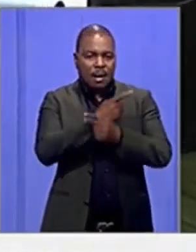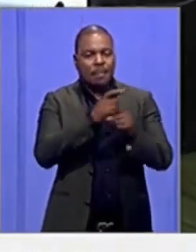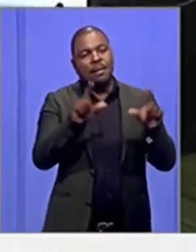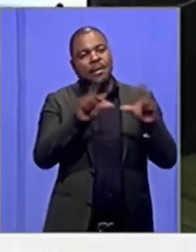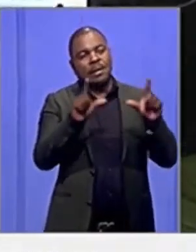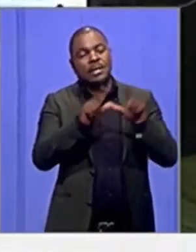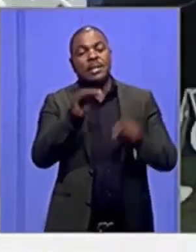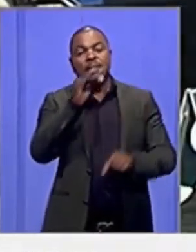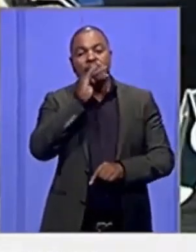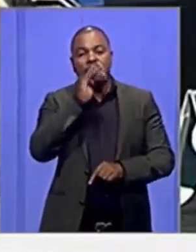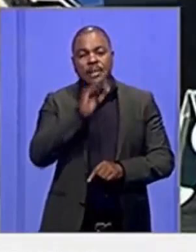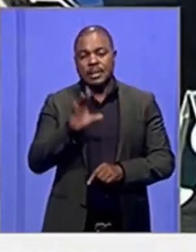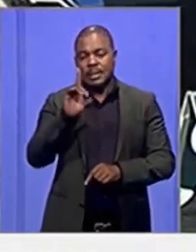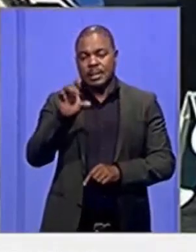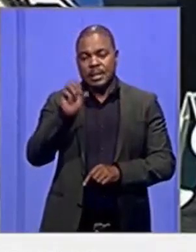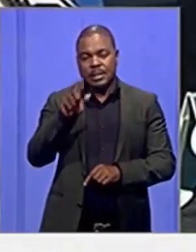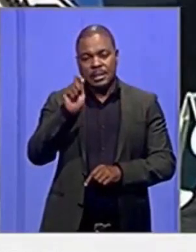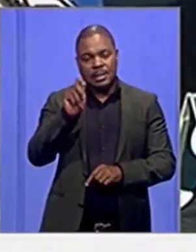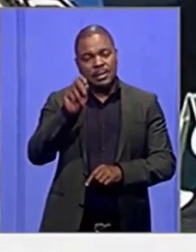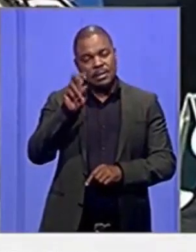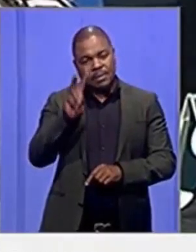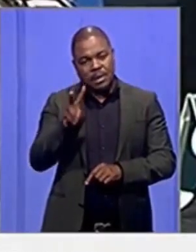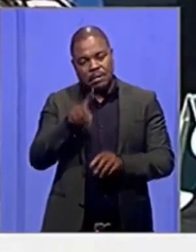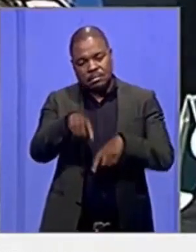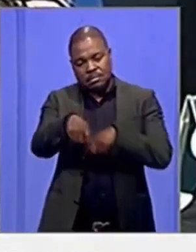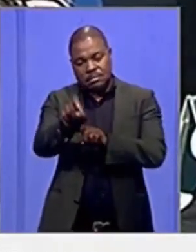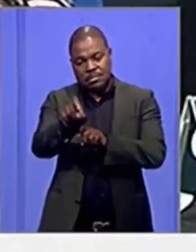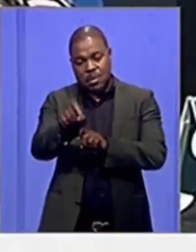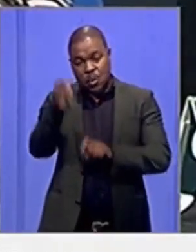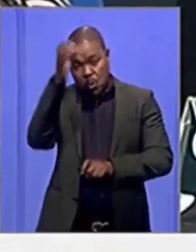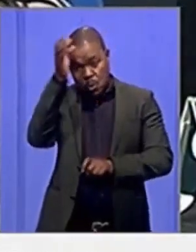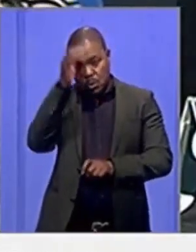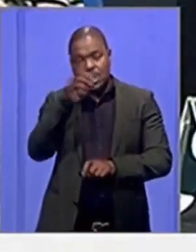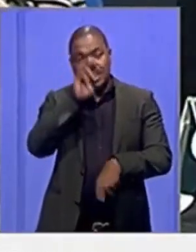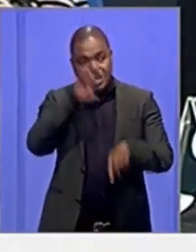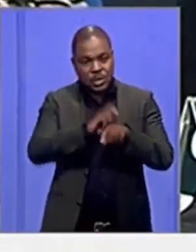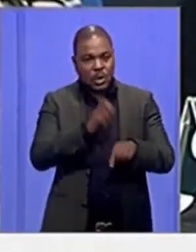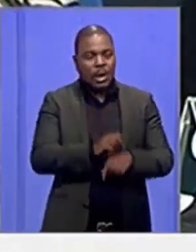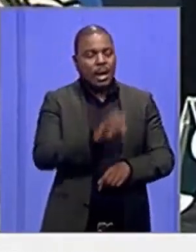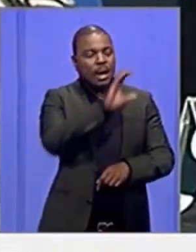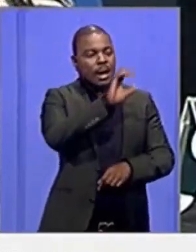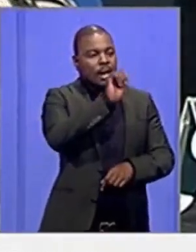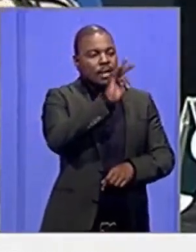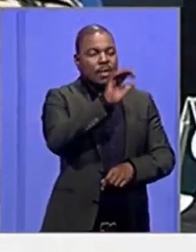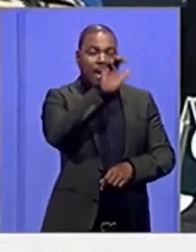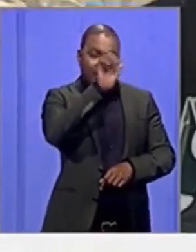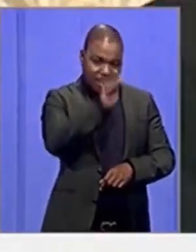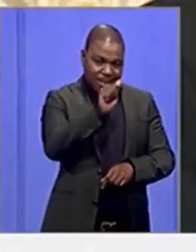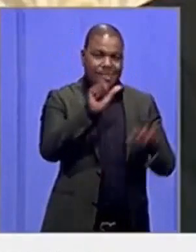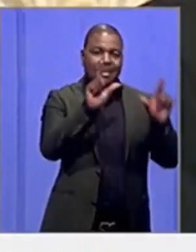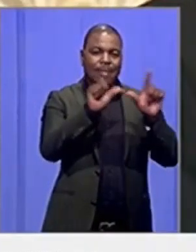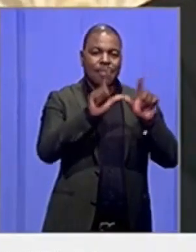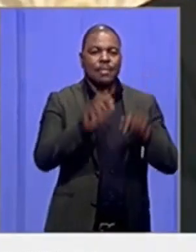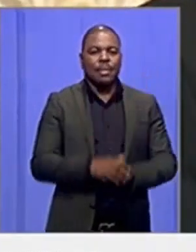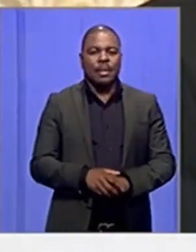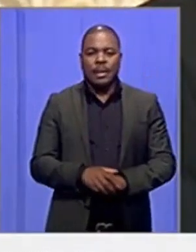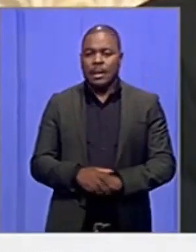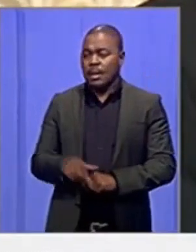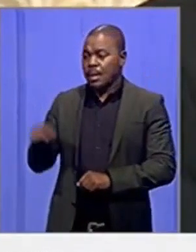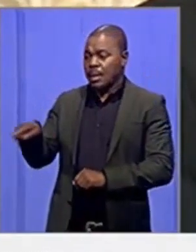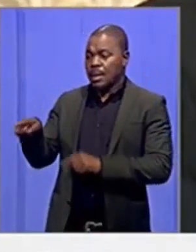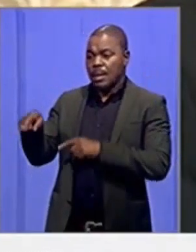ba ditlhopha tsa DSTV Premiership go ba le mangwalo a CAF A license. When I relate with the league on issues of